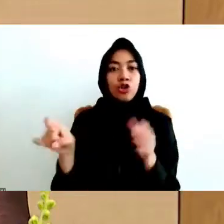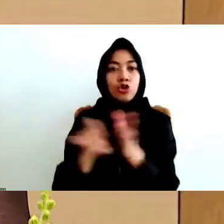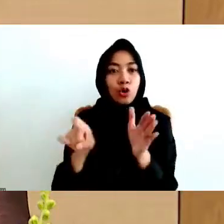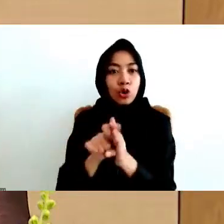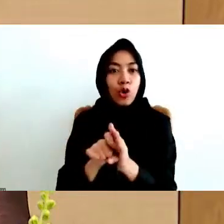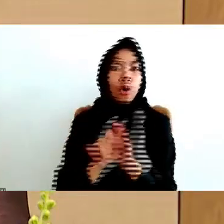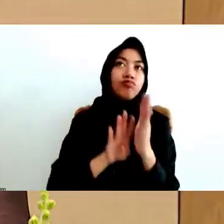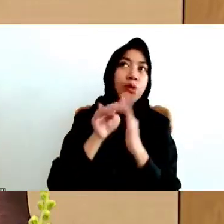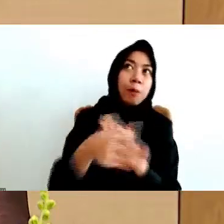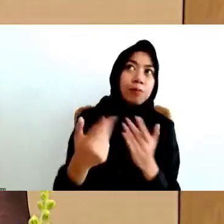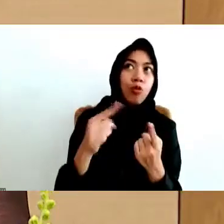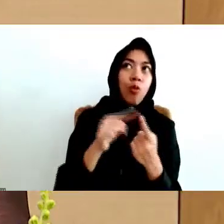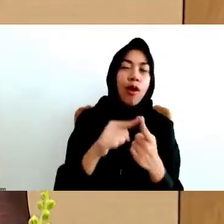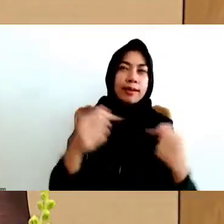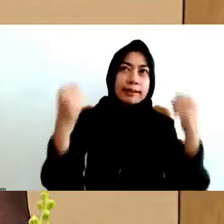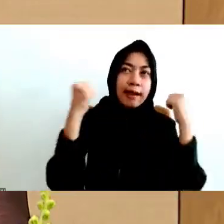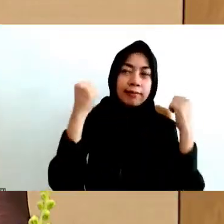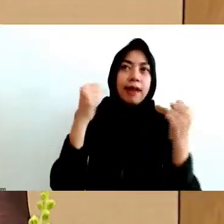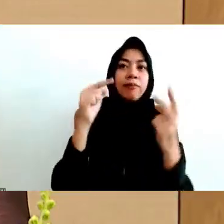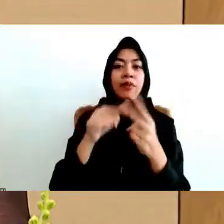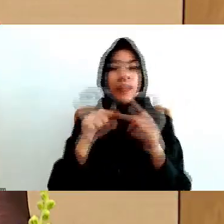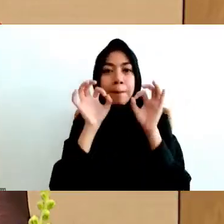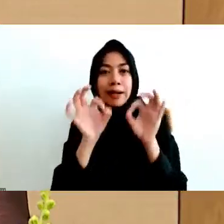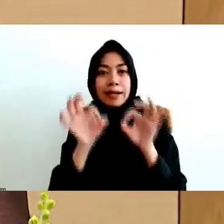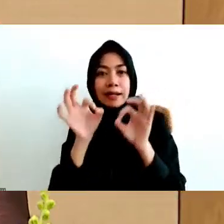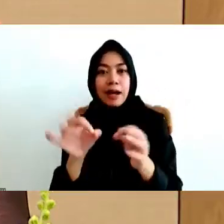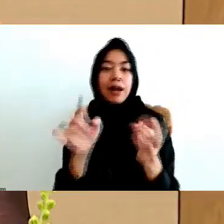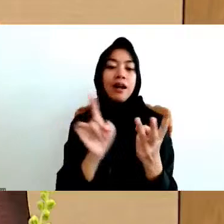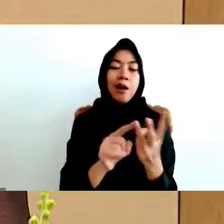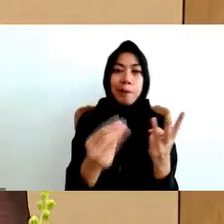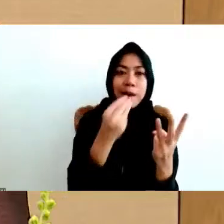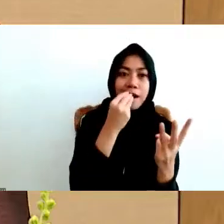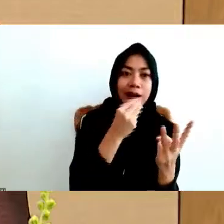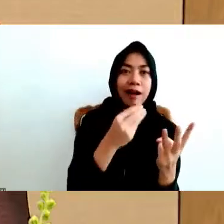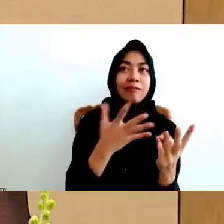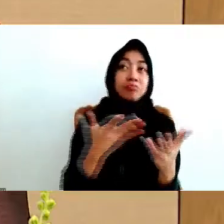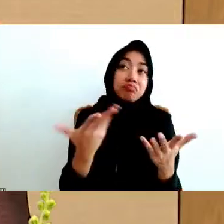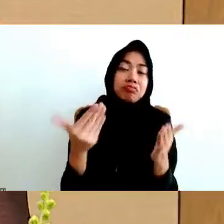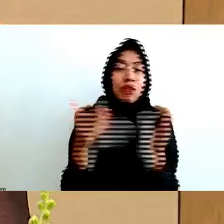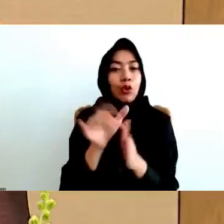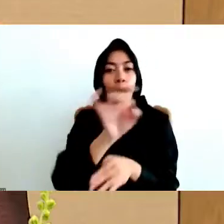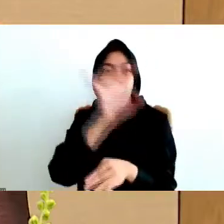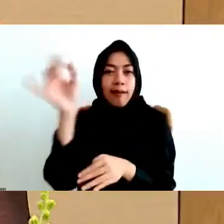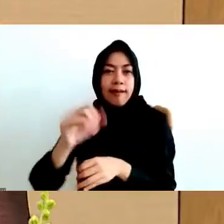education, food security, and etc. So,